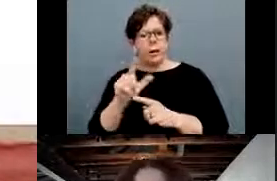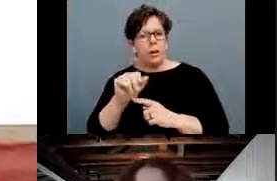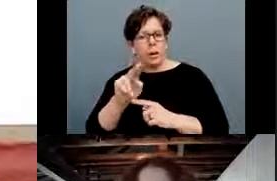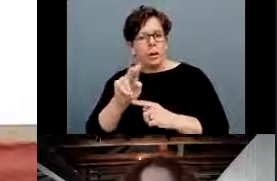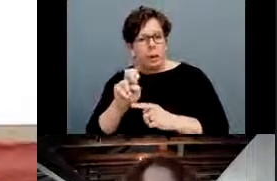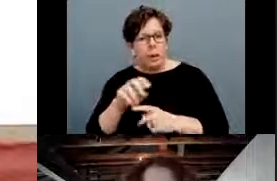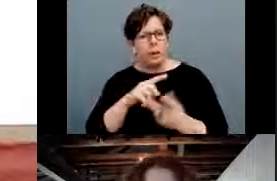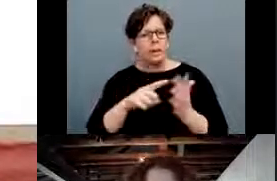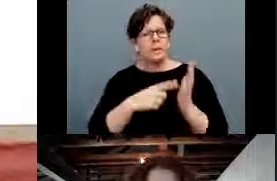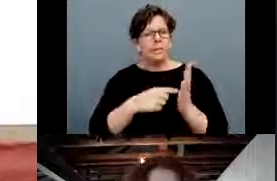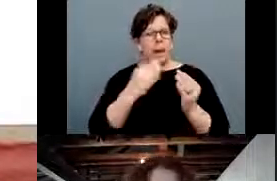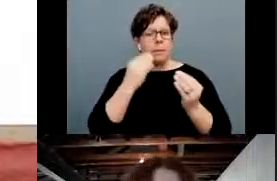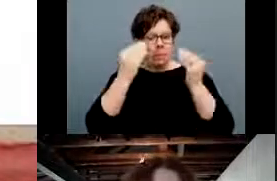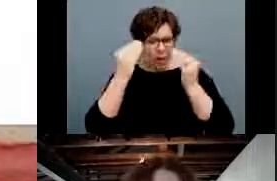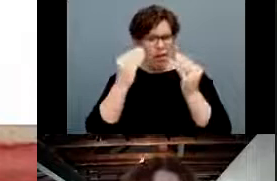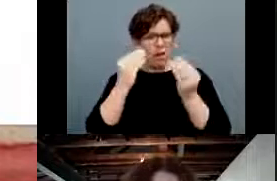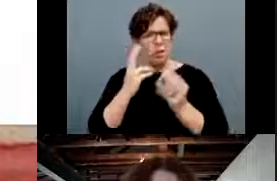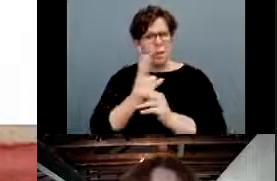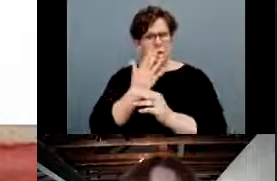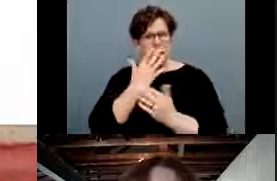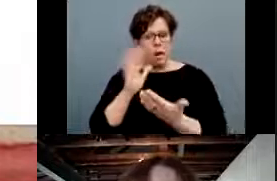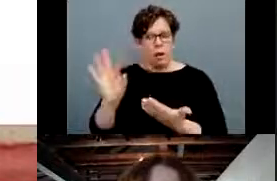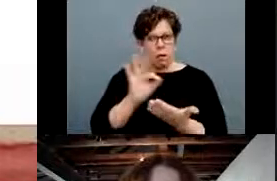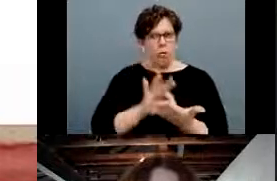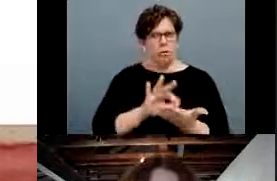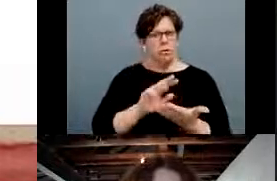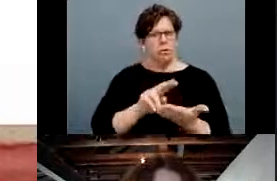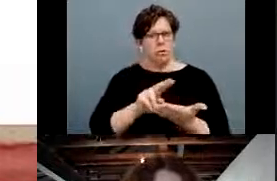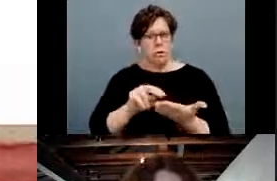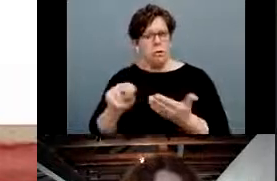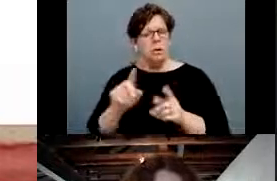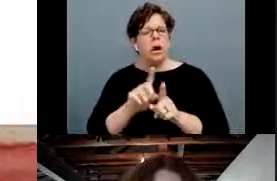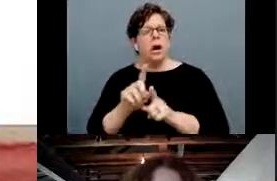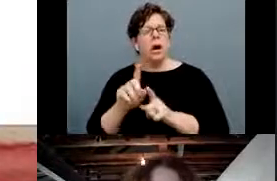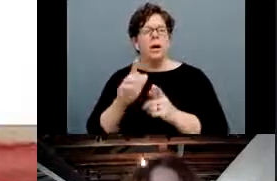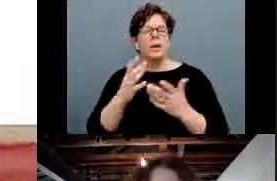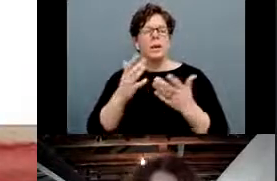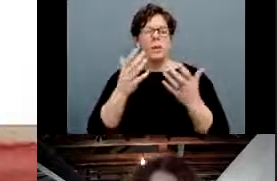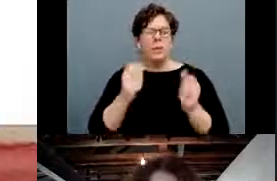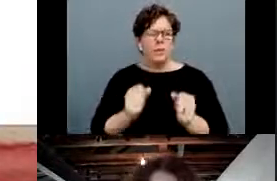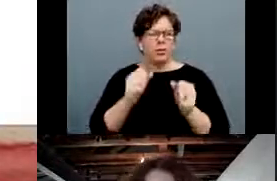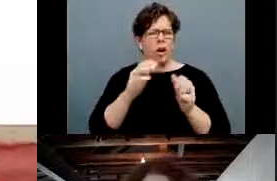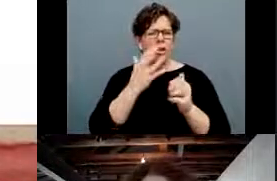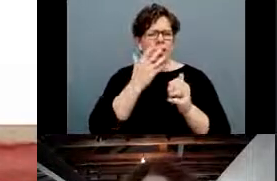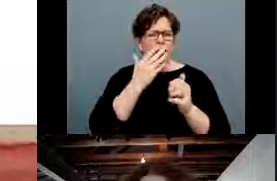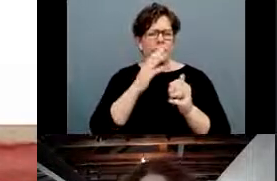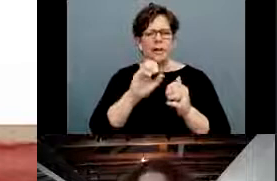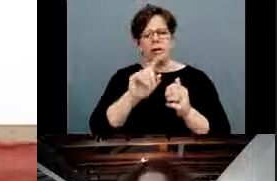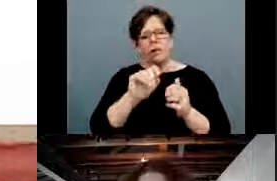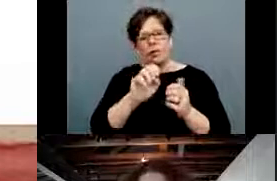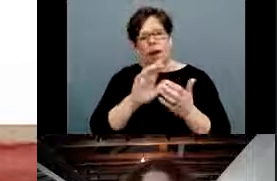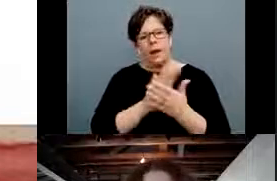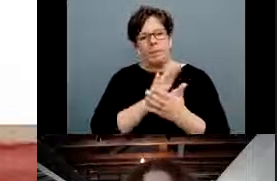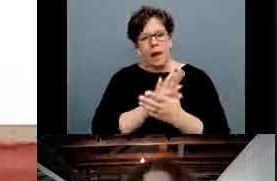makeup. Castle was especially well known to soak highly pigmented papers like crepe paper or wrapping paper